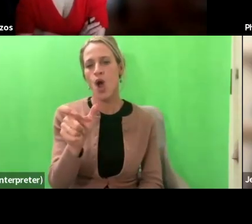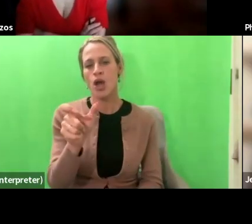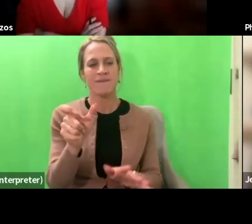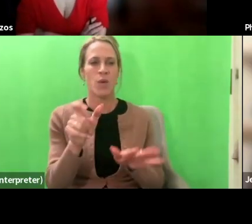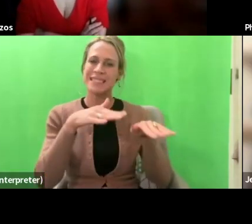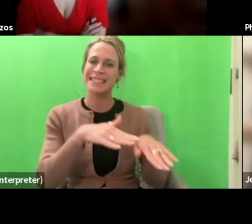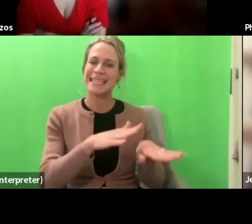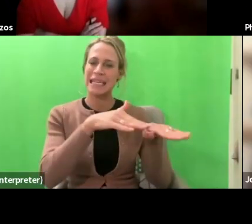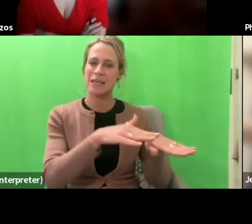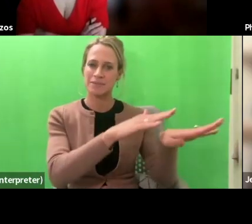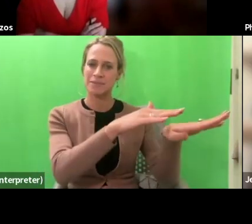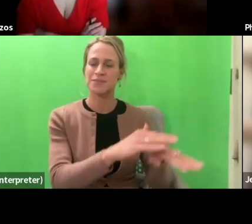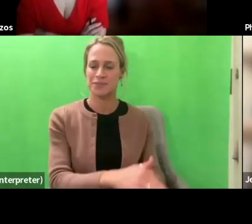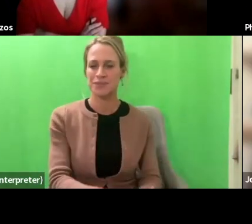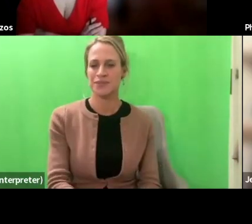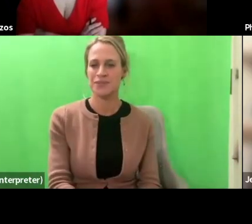sea, but